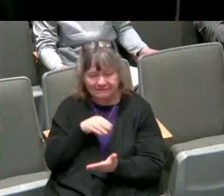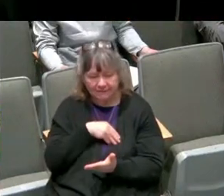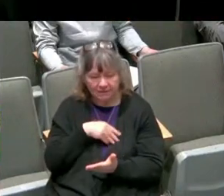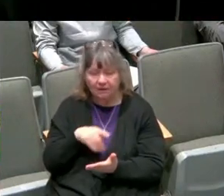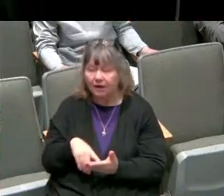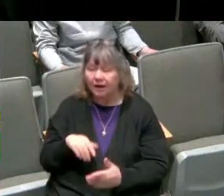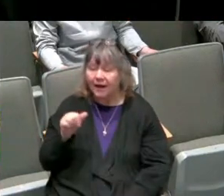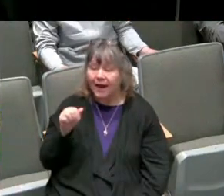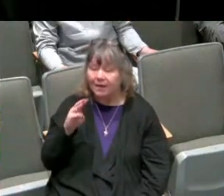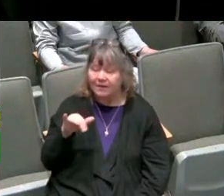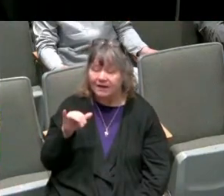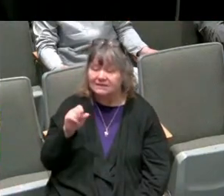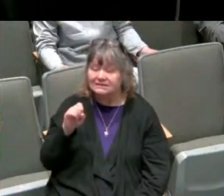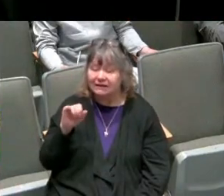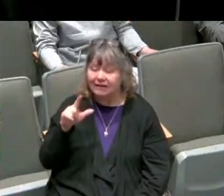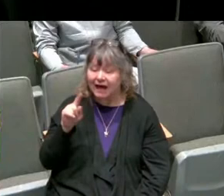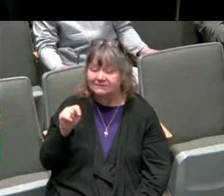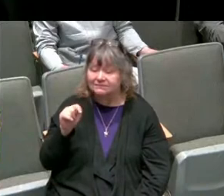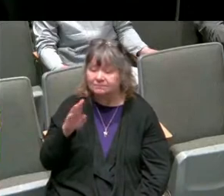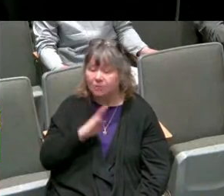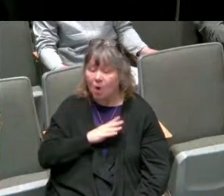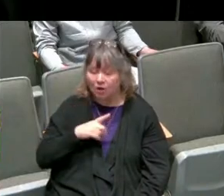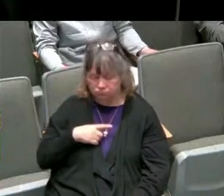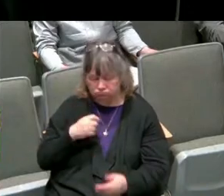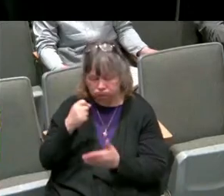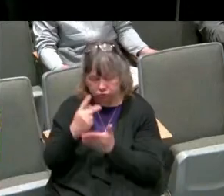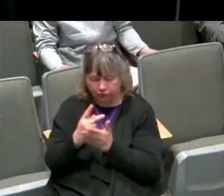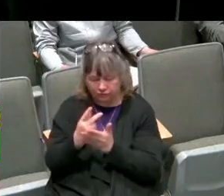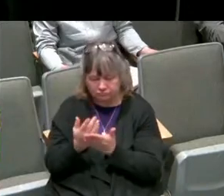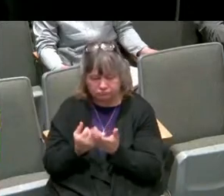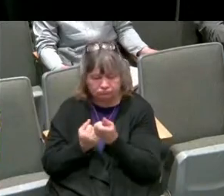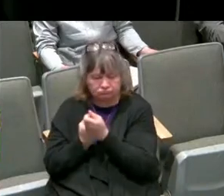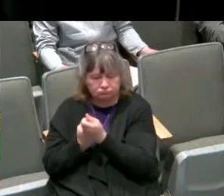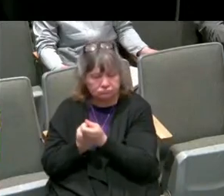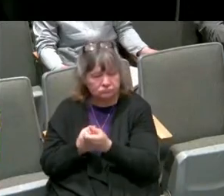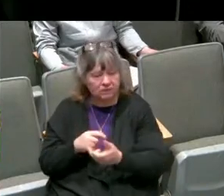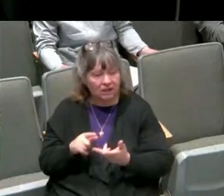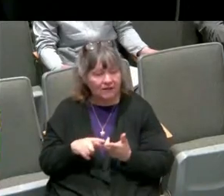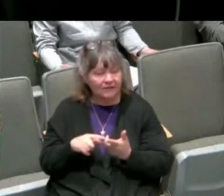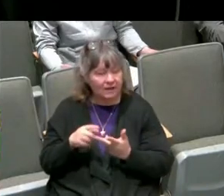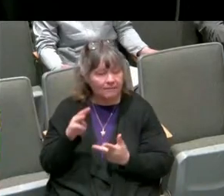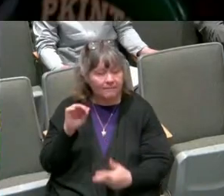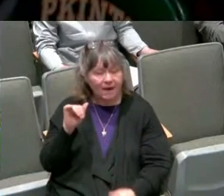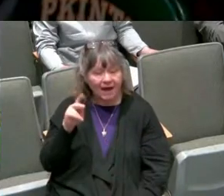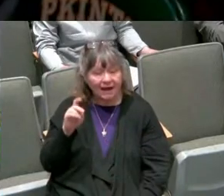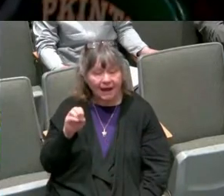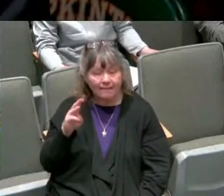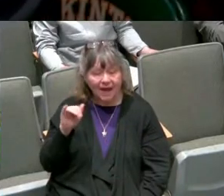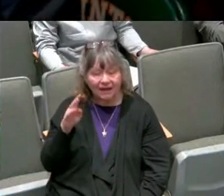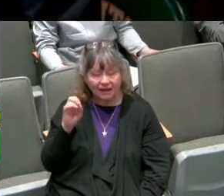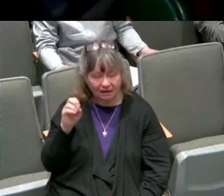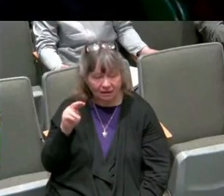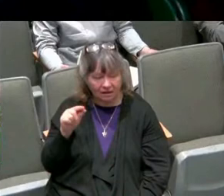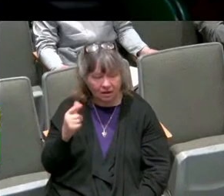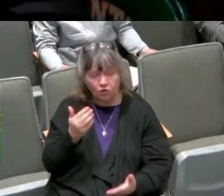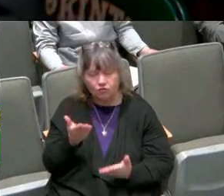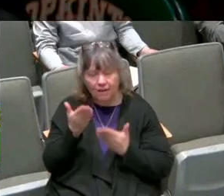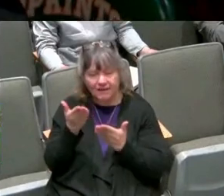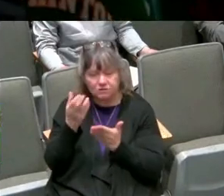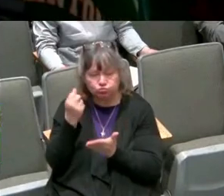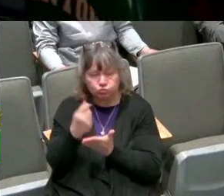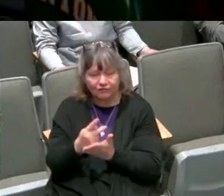am you ready to wish the select board recommends approval the appropriation Mike Manning recommends approval